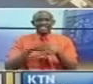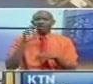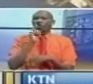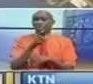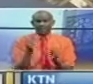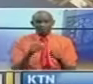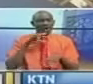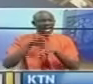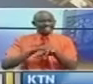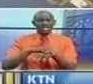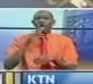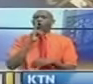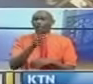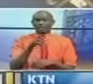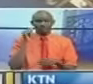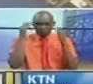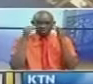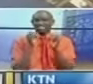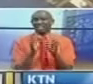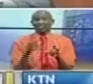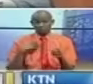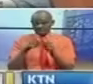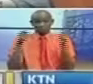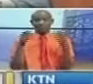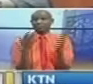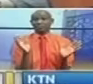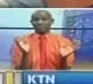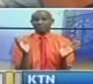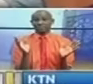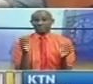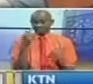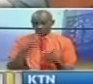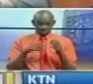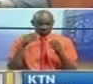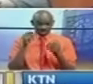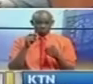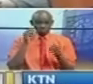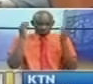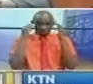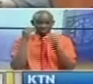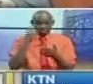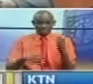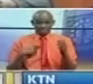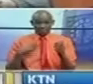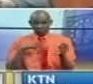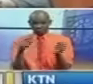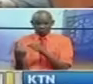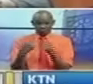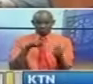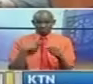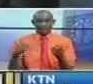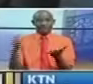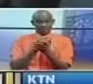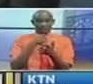have not received any. We're just reading it in the newspapers. The ruling by the court may add to the intrigues in the row over the appointment